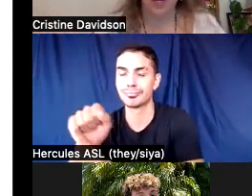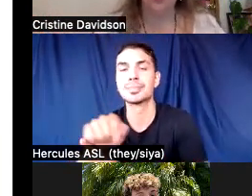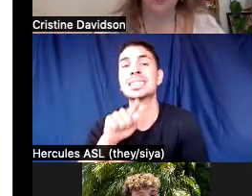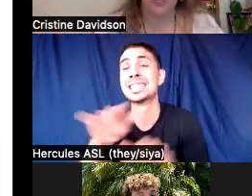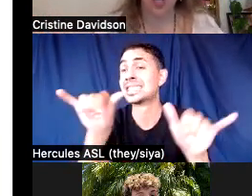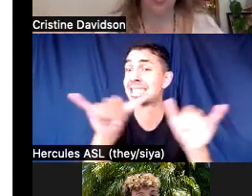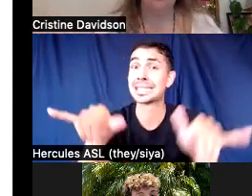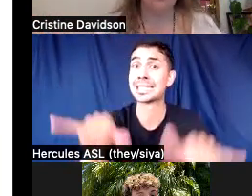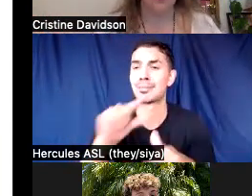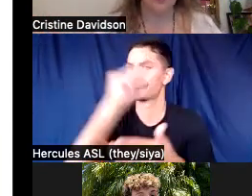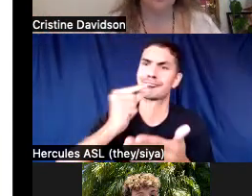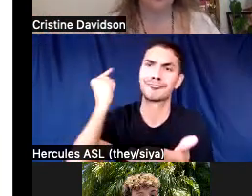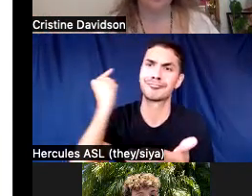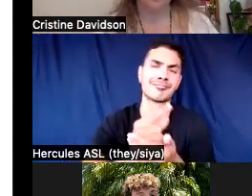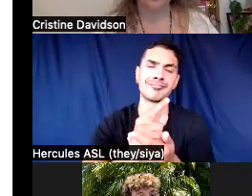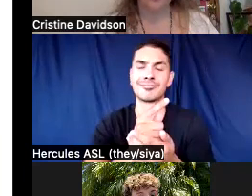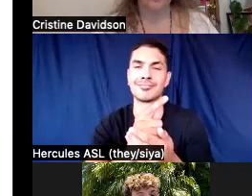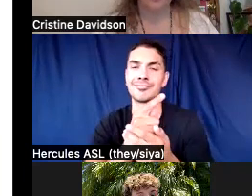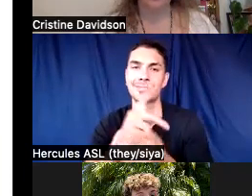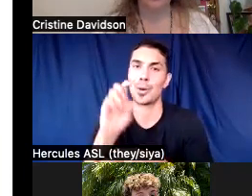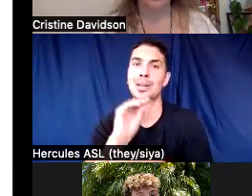better than not knowing at all. Right?